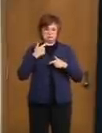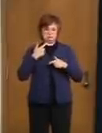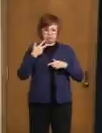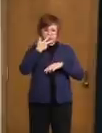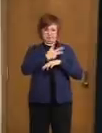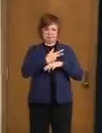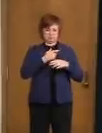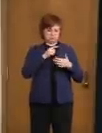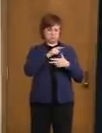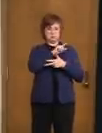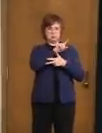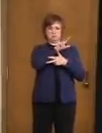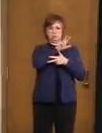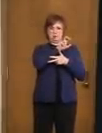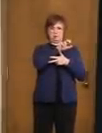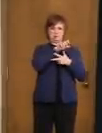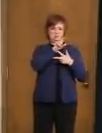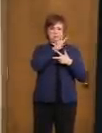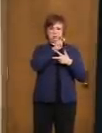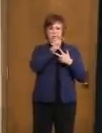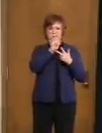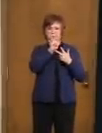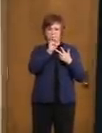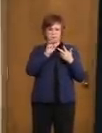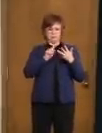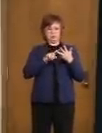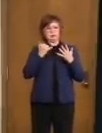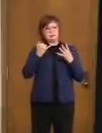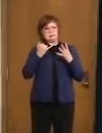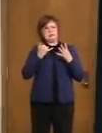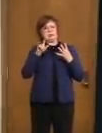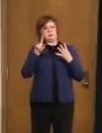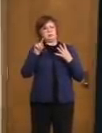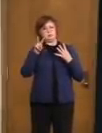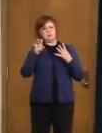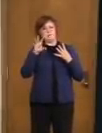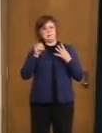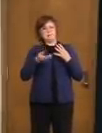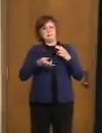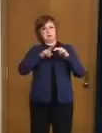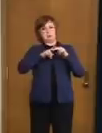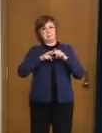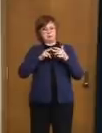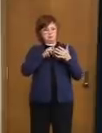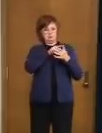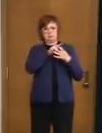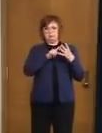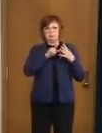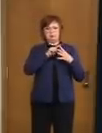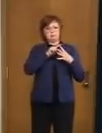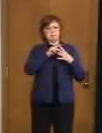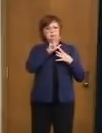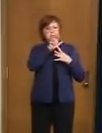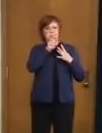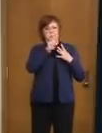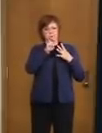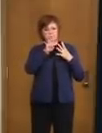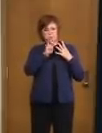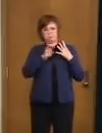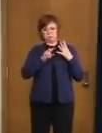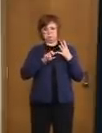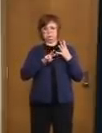with 300, 1 day with 400, and 250 today. And so 250 also is very high, but compared to the last 4 days, it